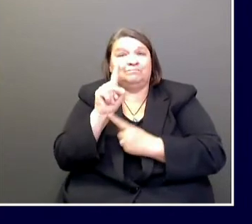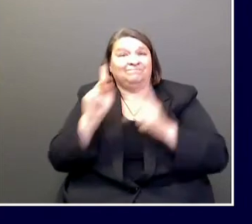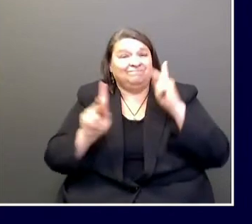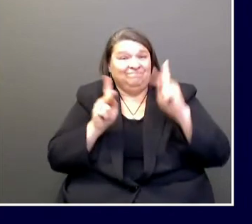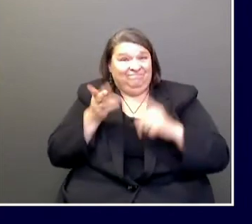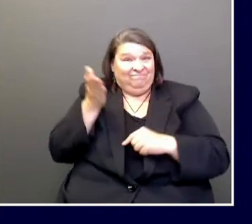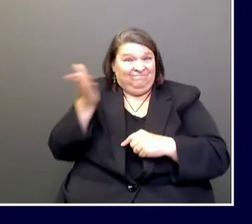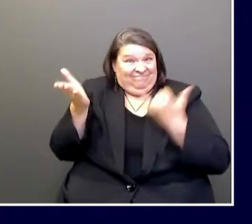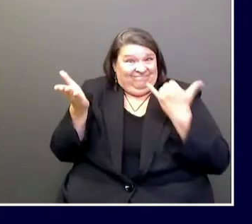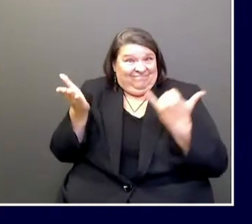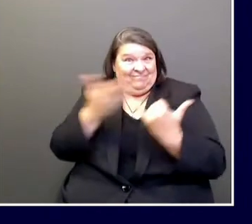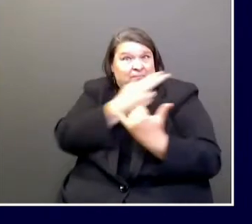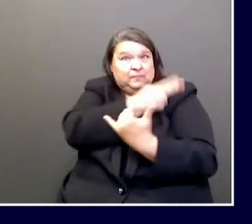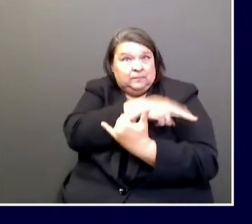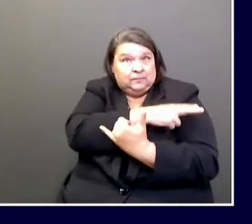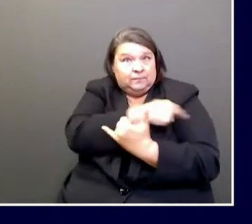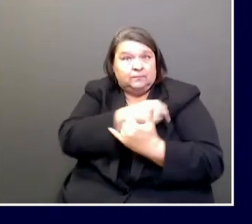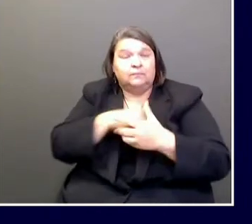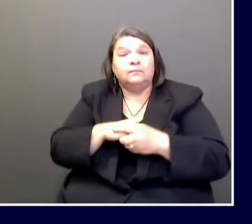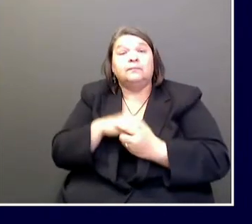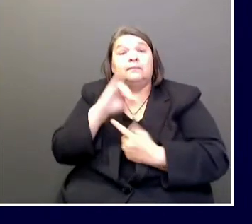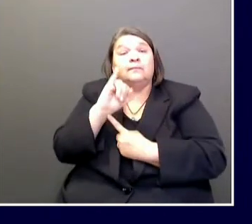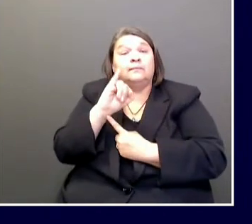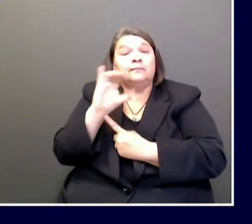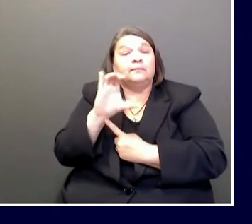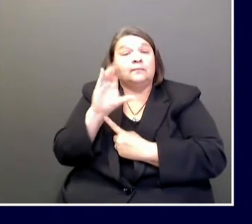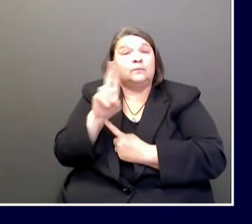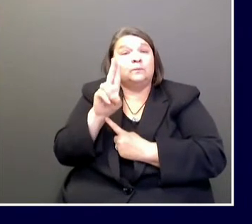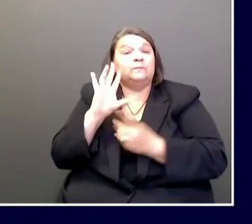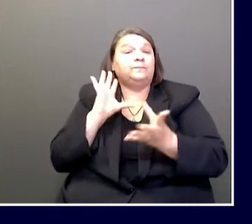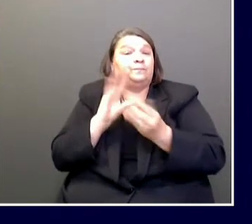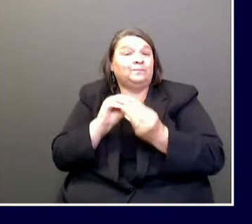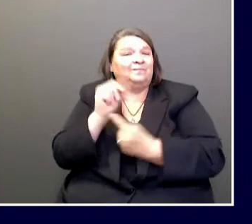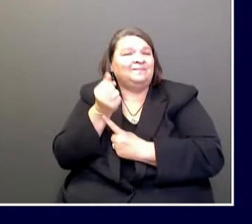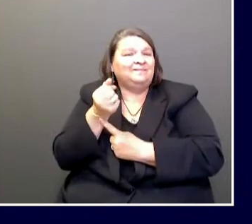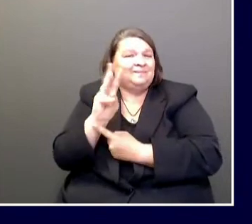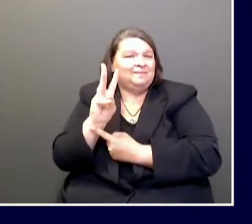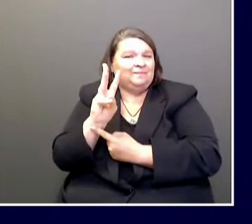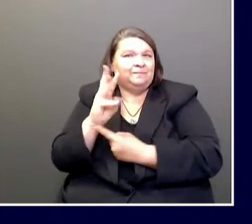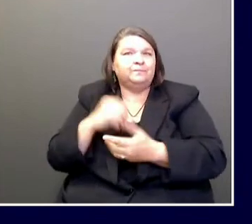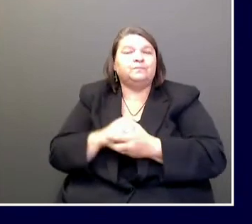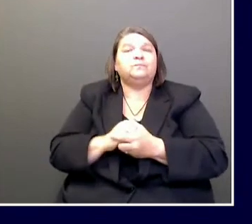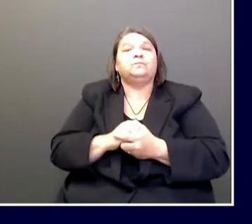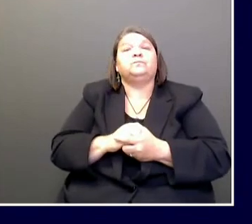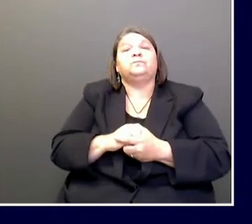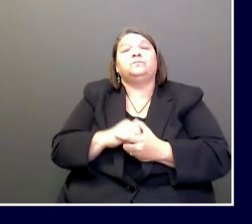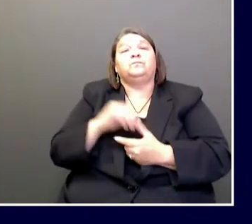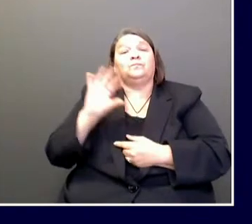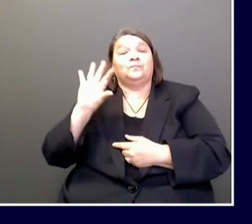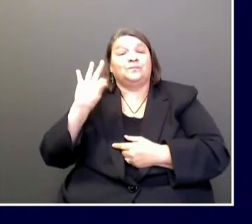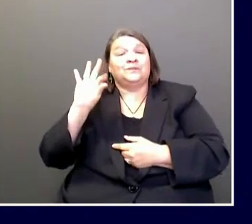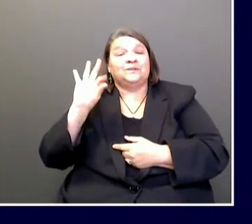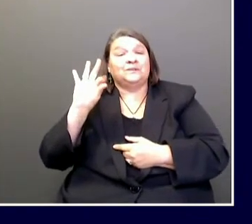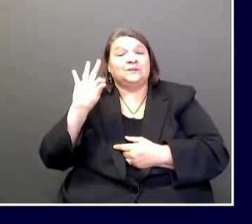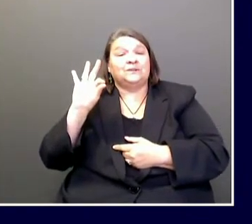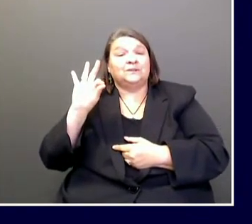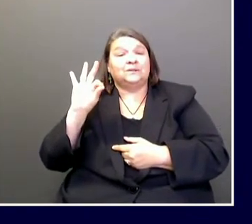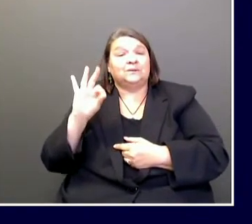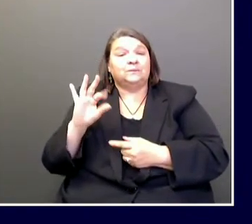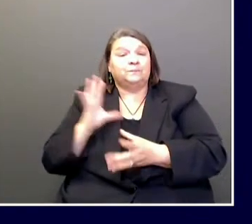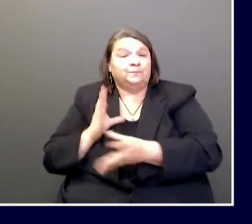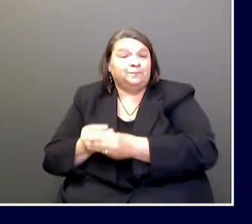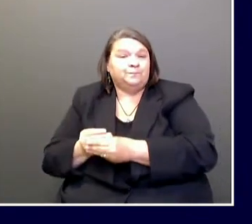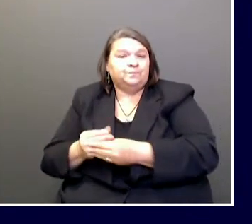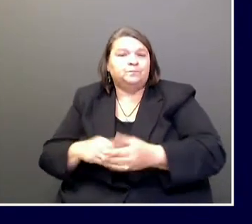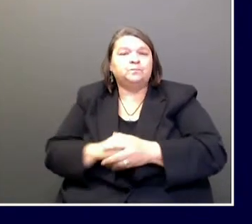16 of them are in the intensive care unit, and 9 of them are on a ventilator. Our positivity rate in